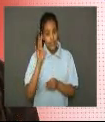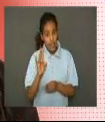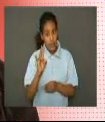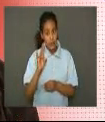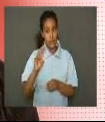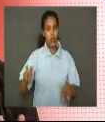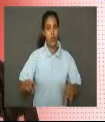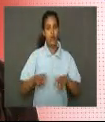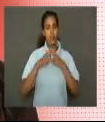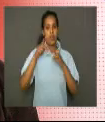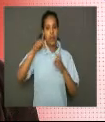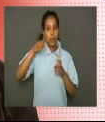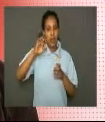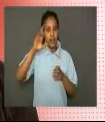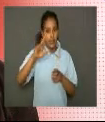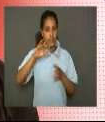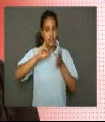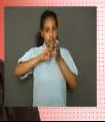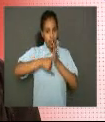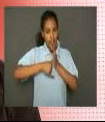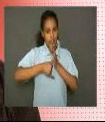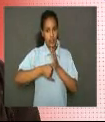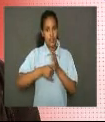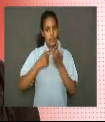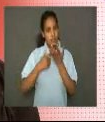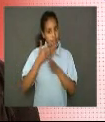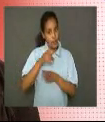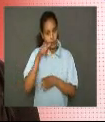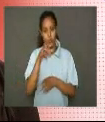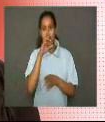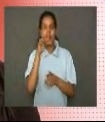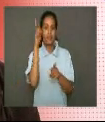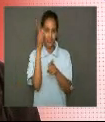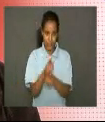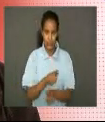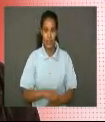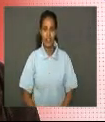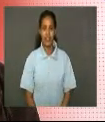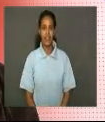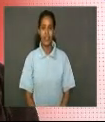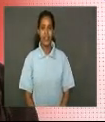7 collisions per second, then you are correct.